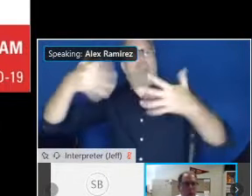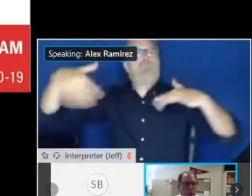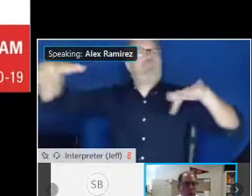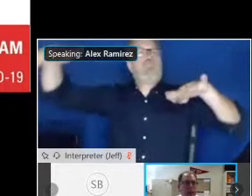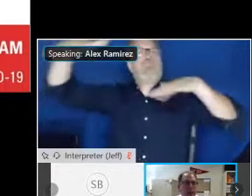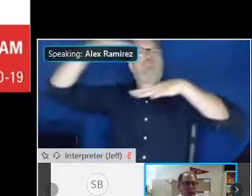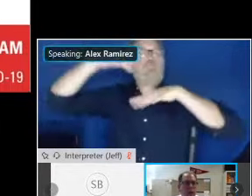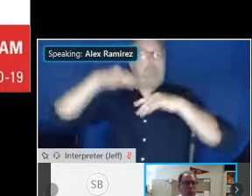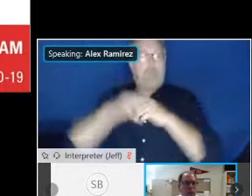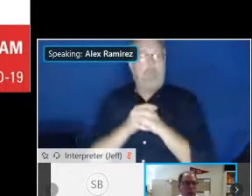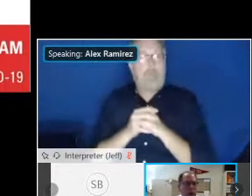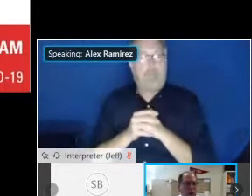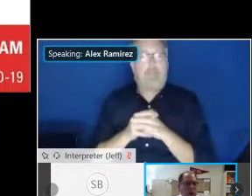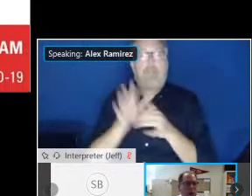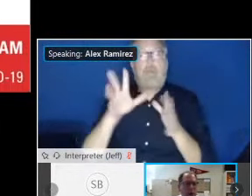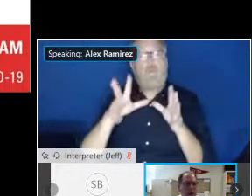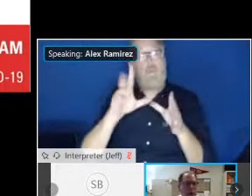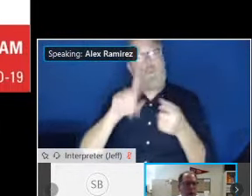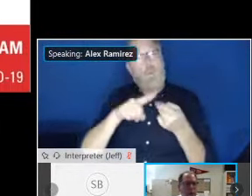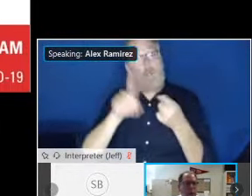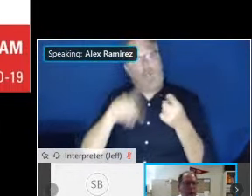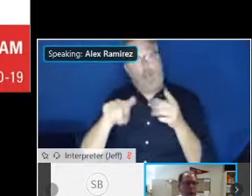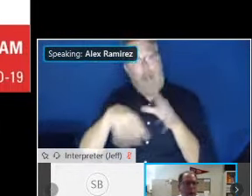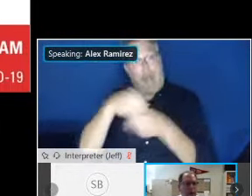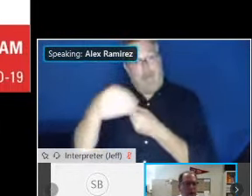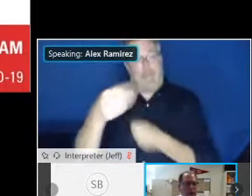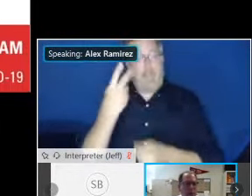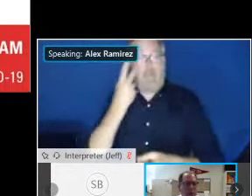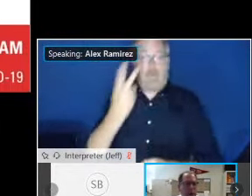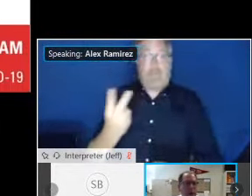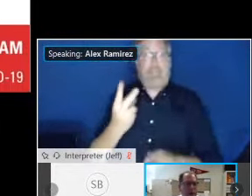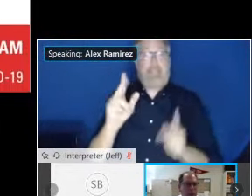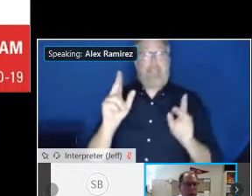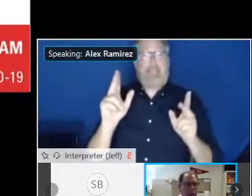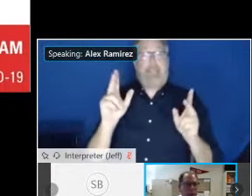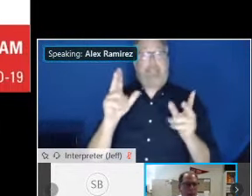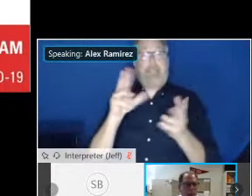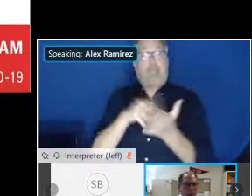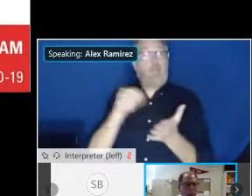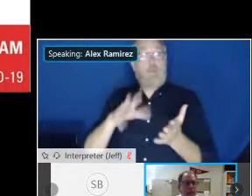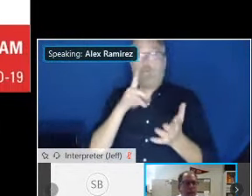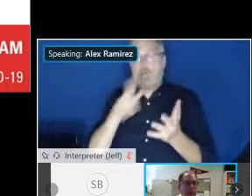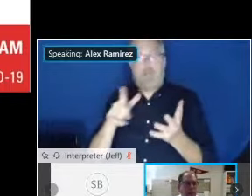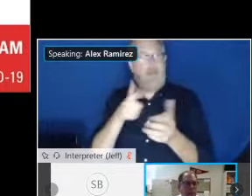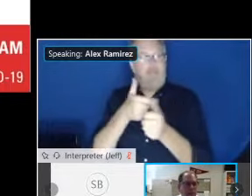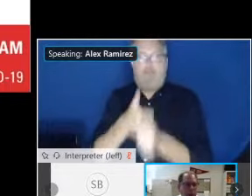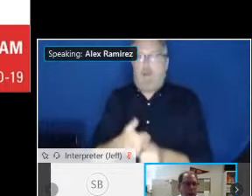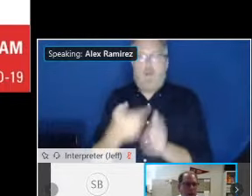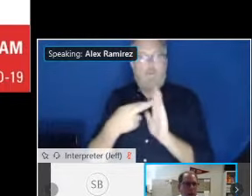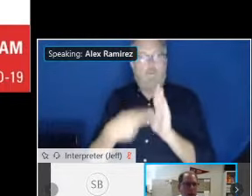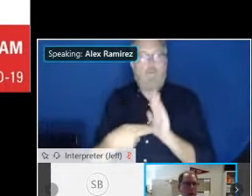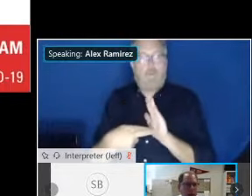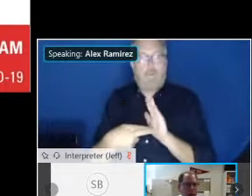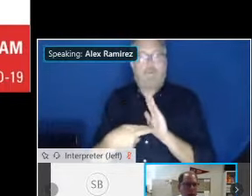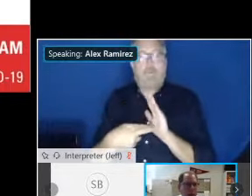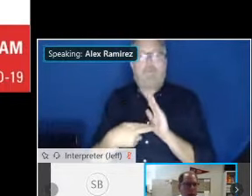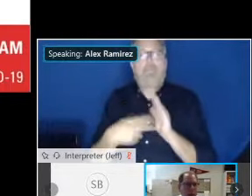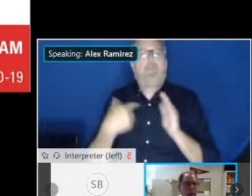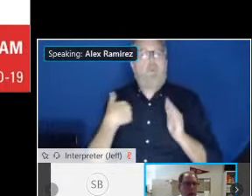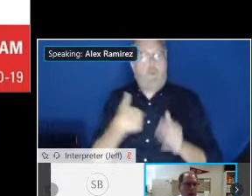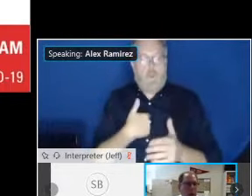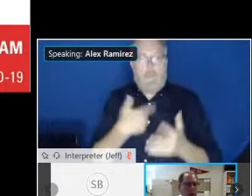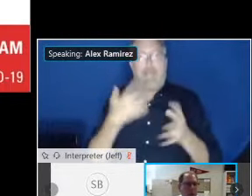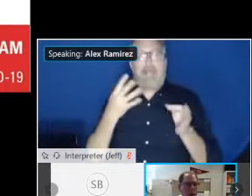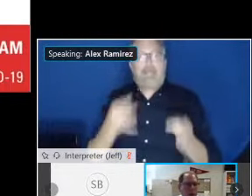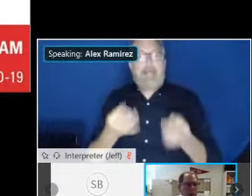exposure. And what we can do when we're outside, if we're seeing individuals not in compliance, we can select the path that we